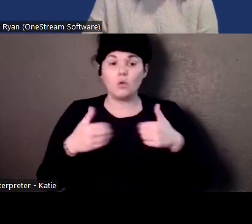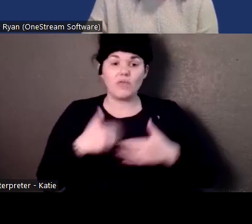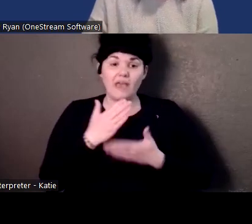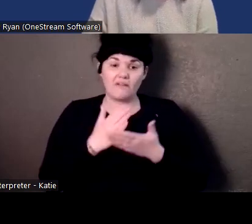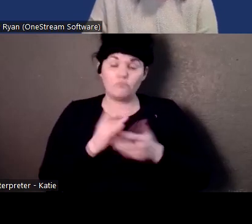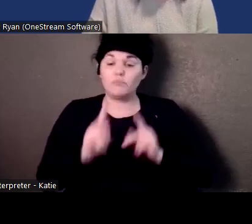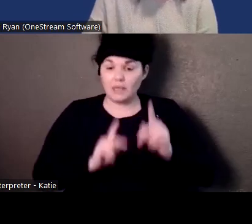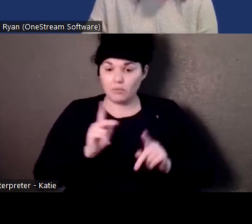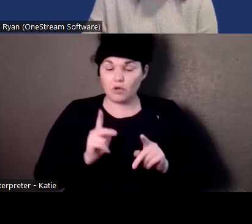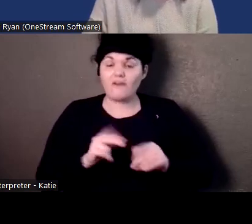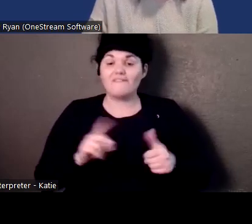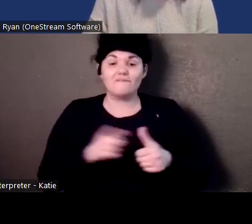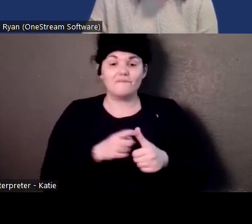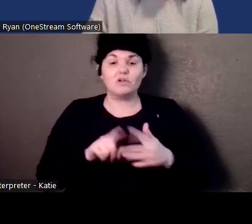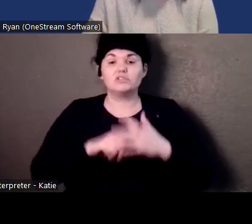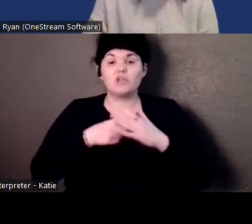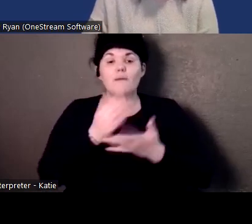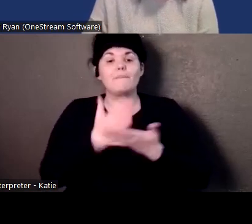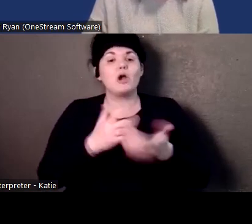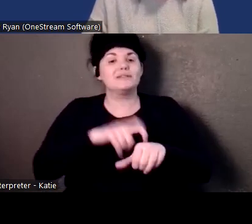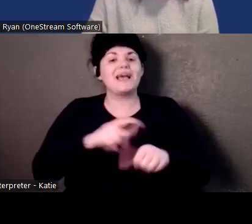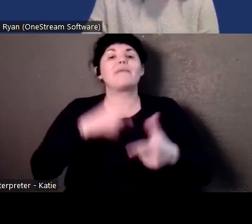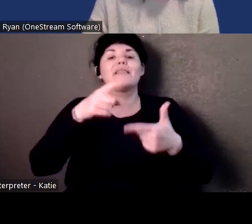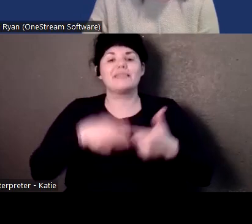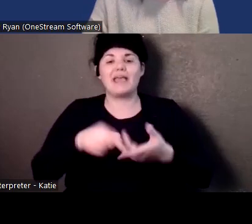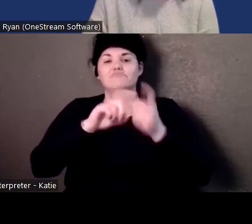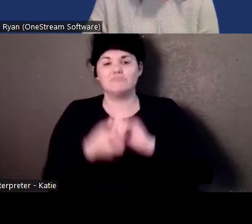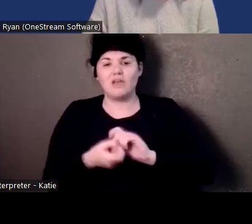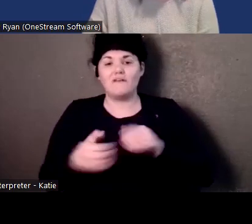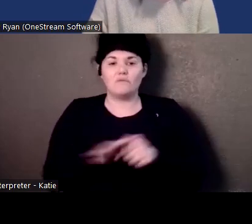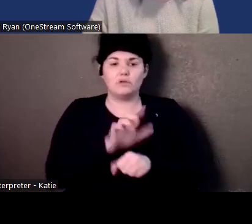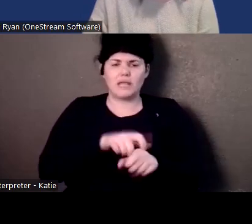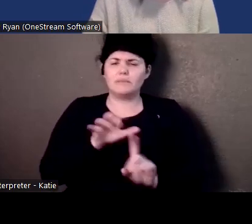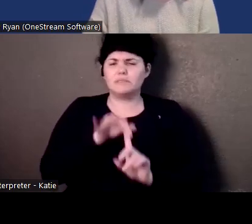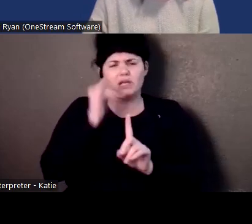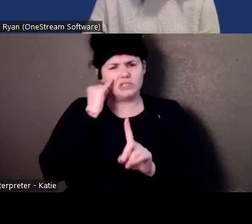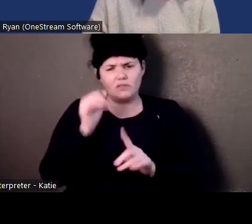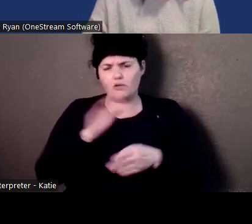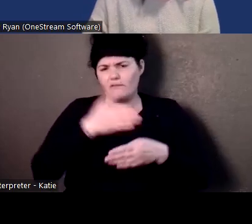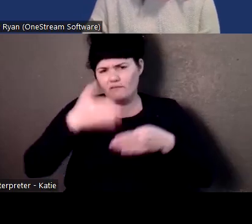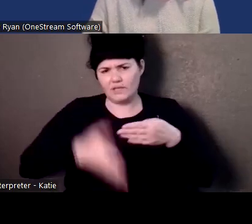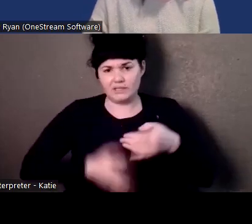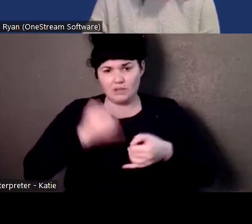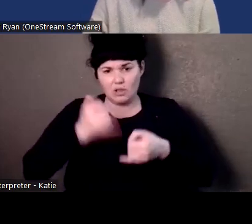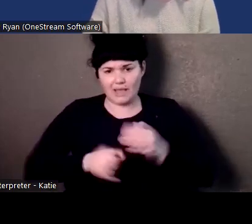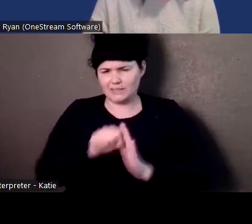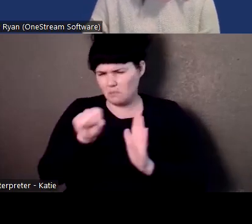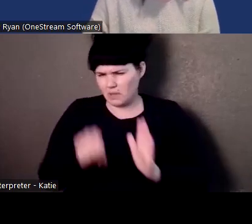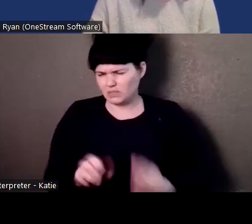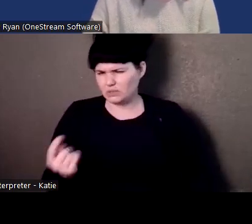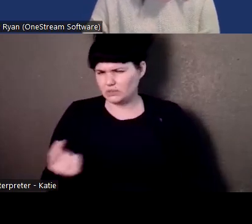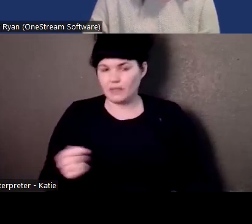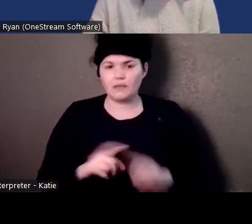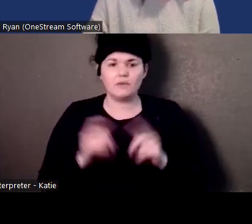full-time. And especially if they were just finishing up like a last semester or something along those lines. But boatloads